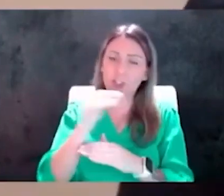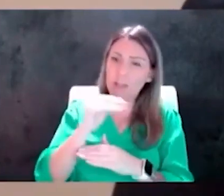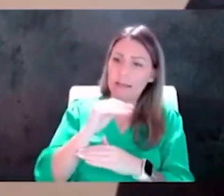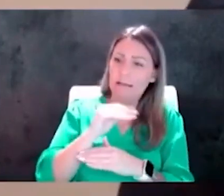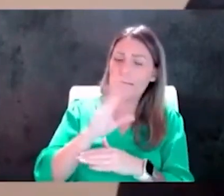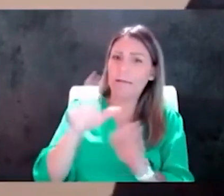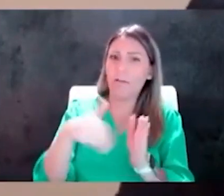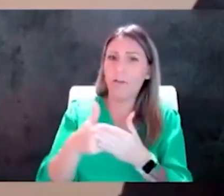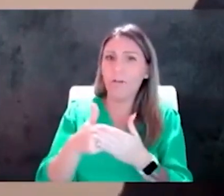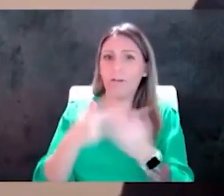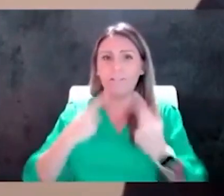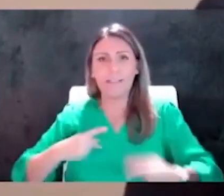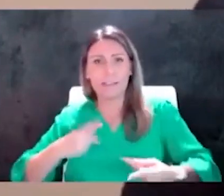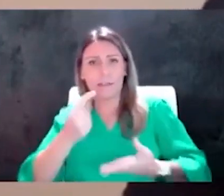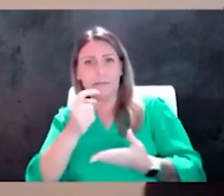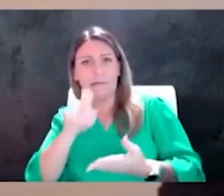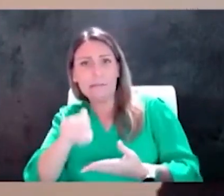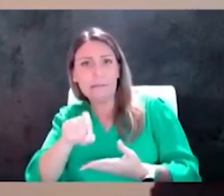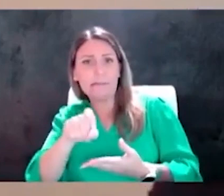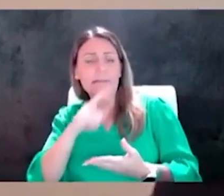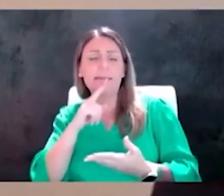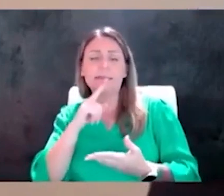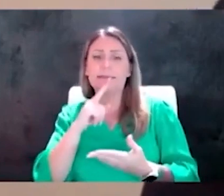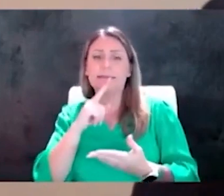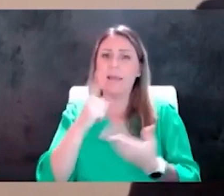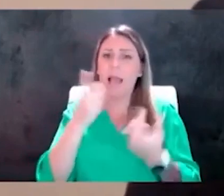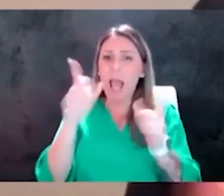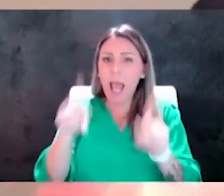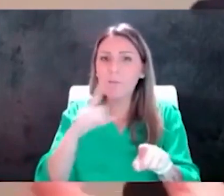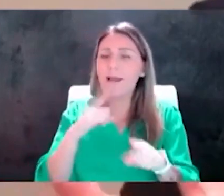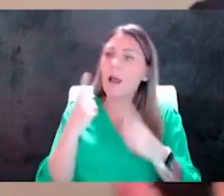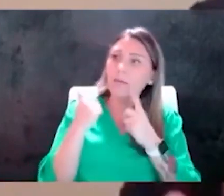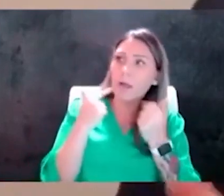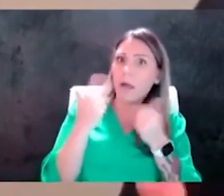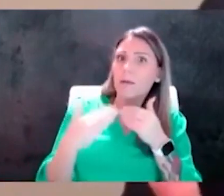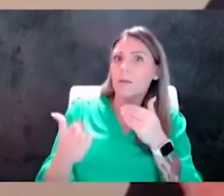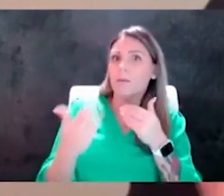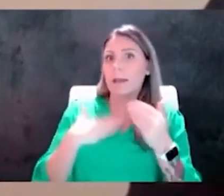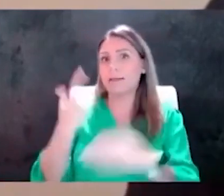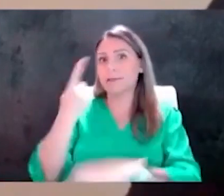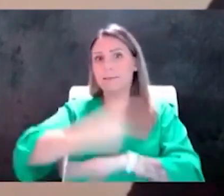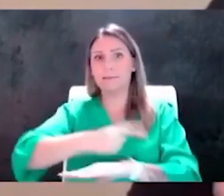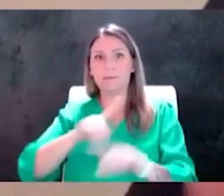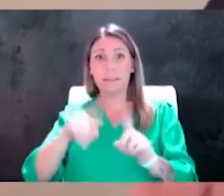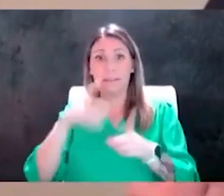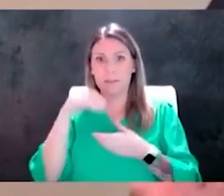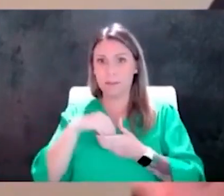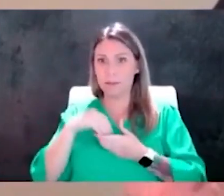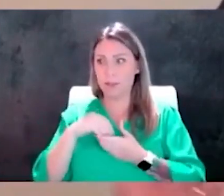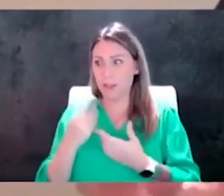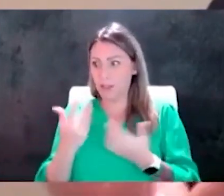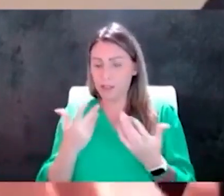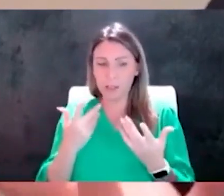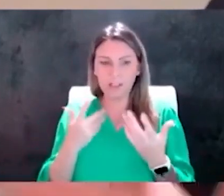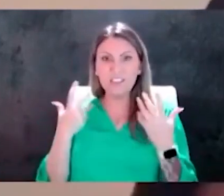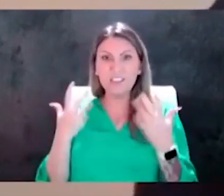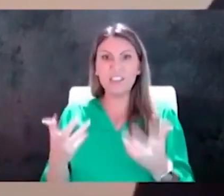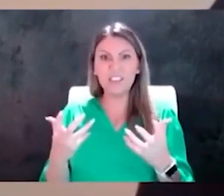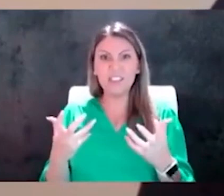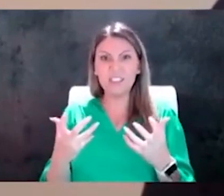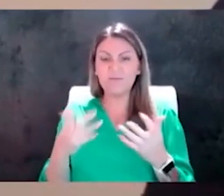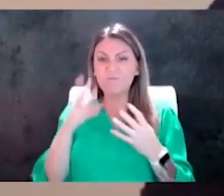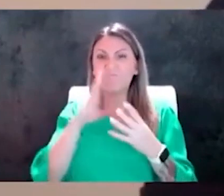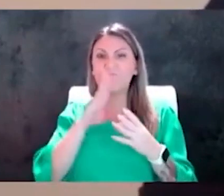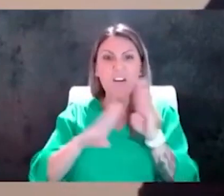things that are happening. So I just kind of laugh it off and move on with my day. But inside I'm like, this is so frustrating